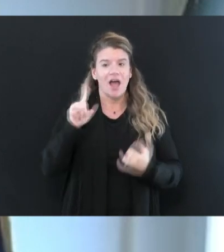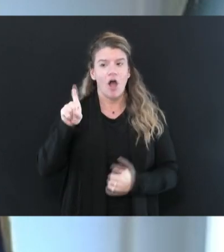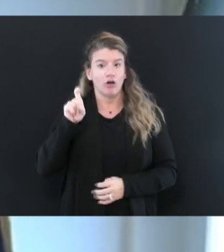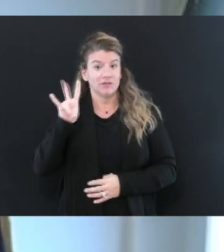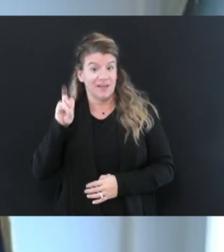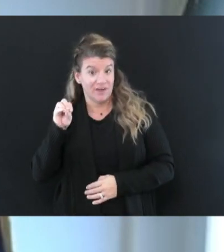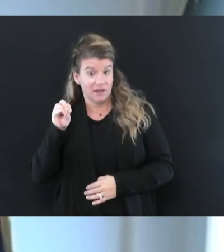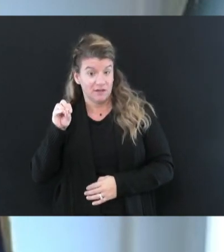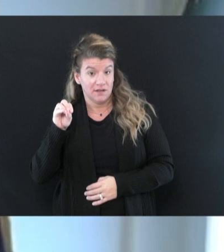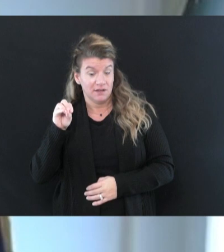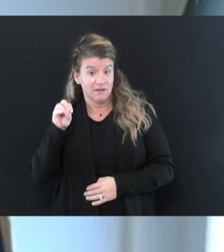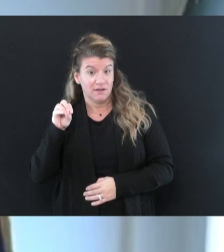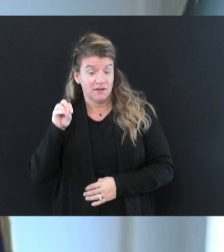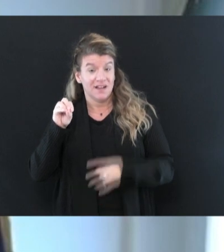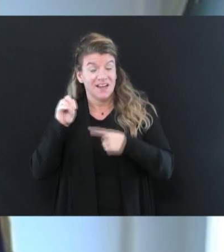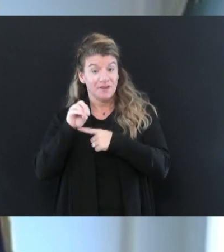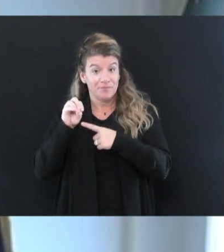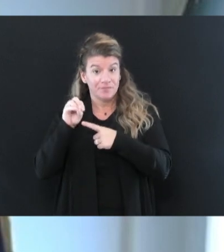170.